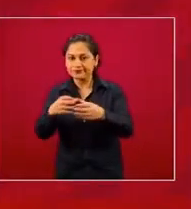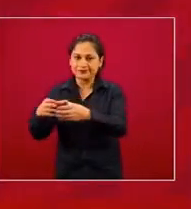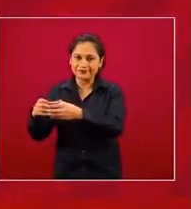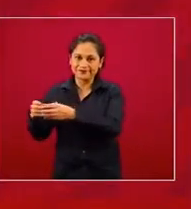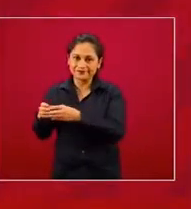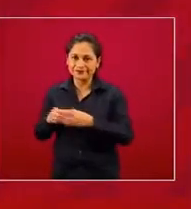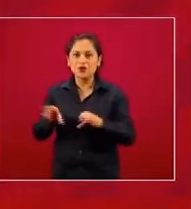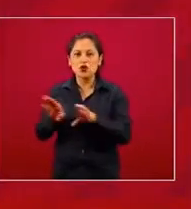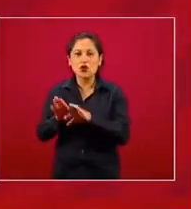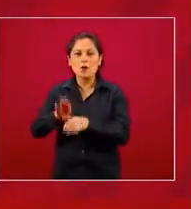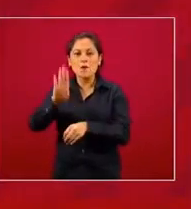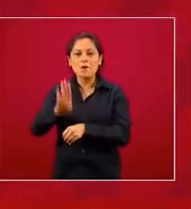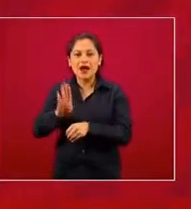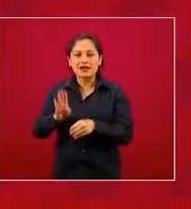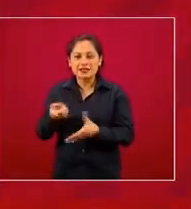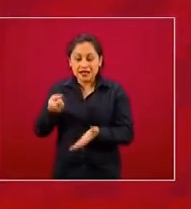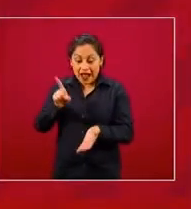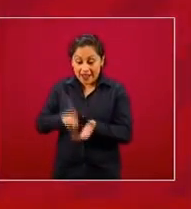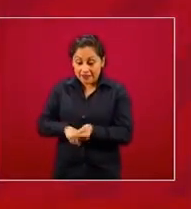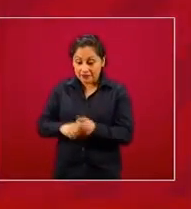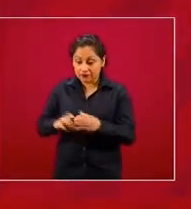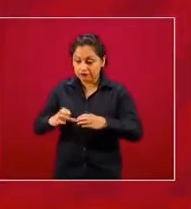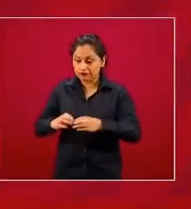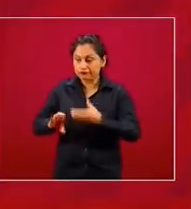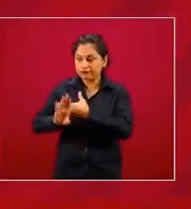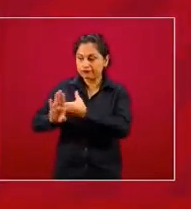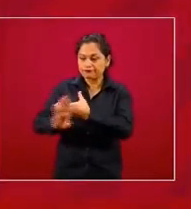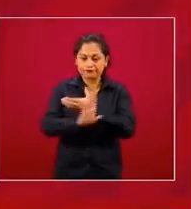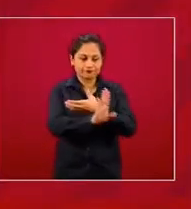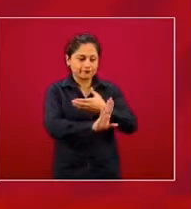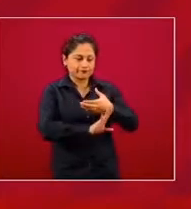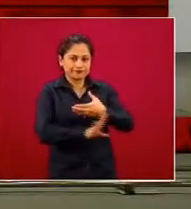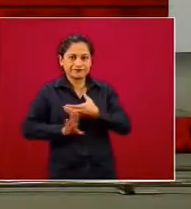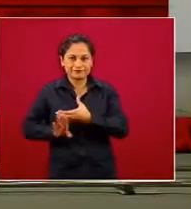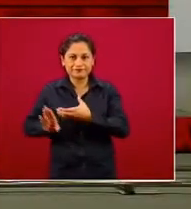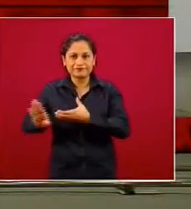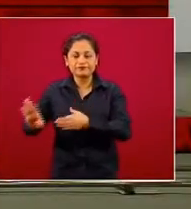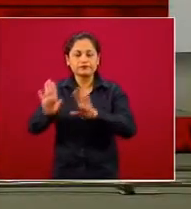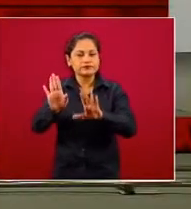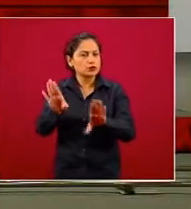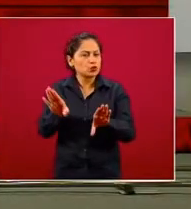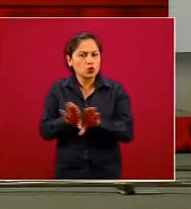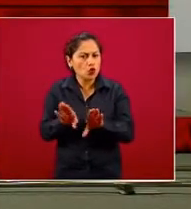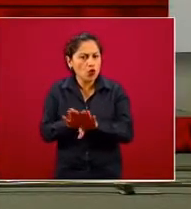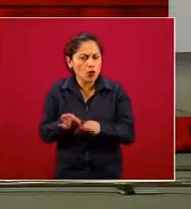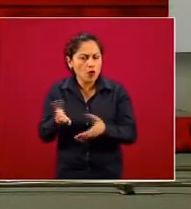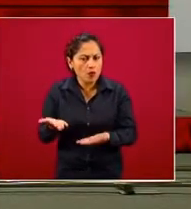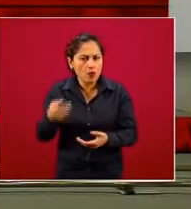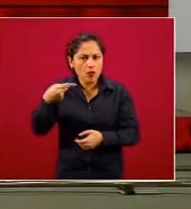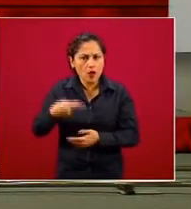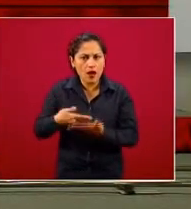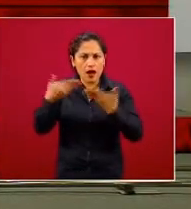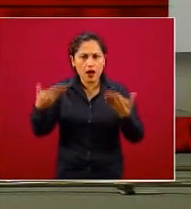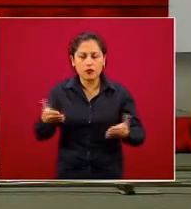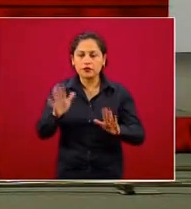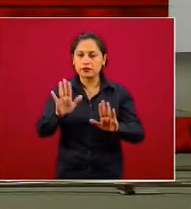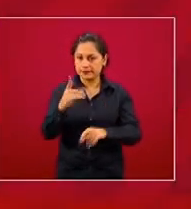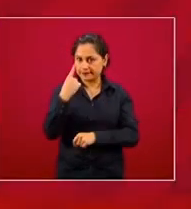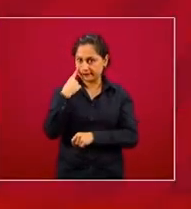barrier. So in this case, the particular mechanism goes as follows. So if I have some people who are